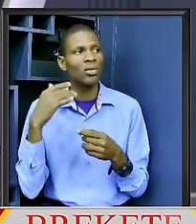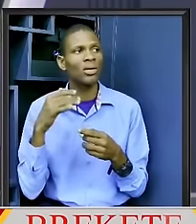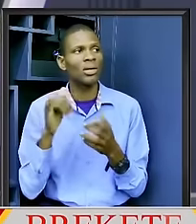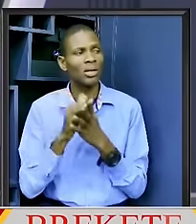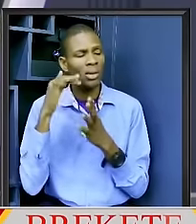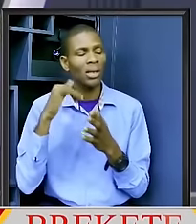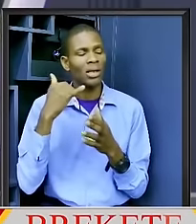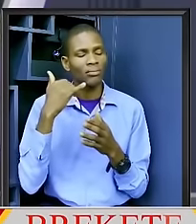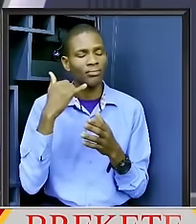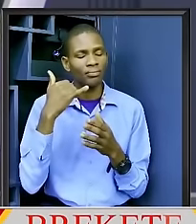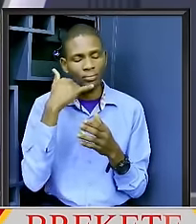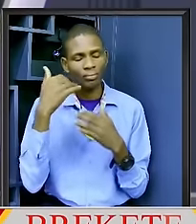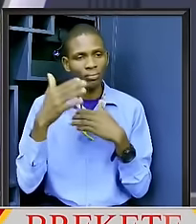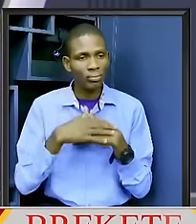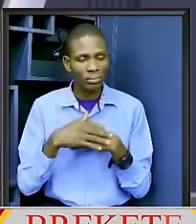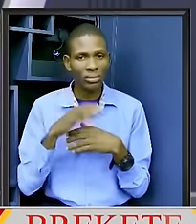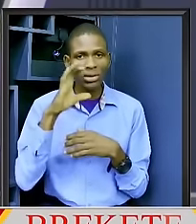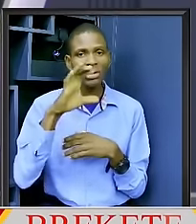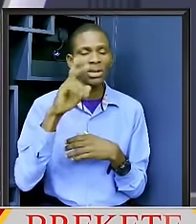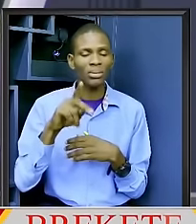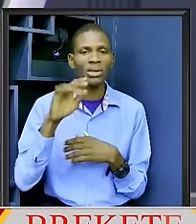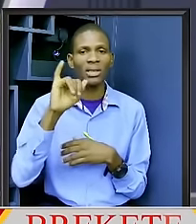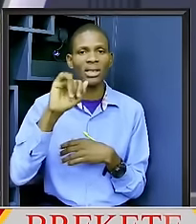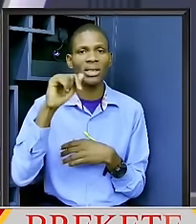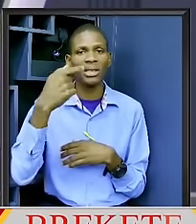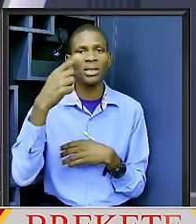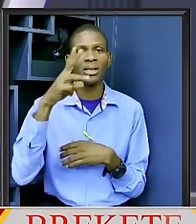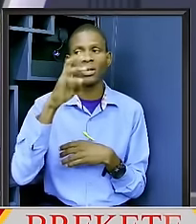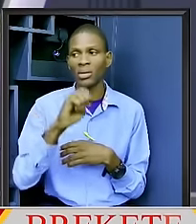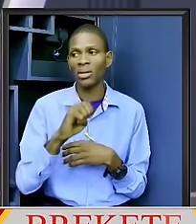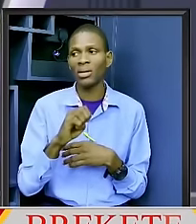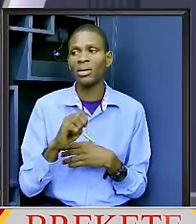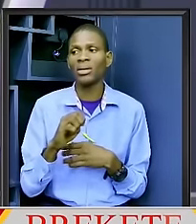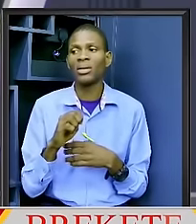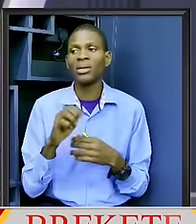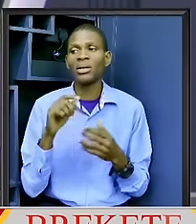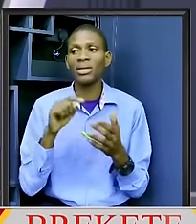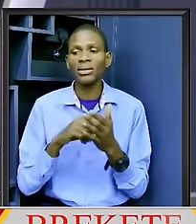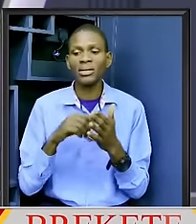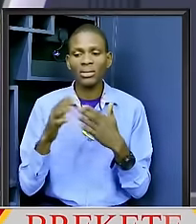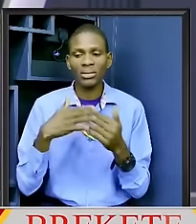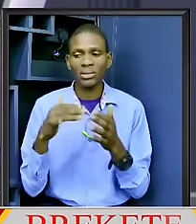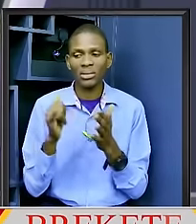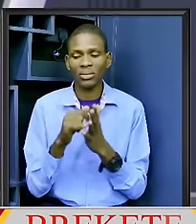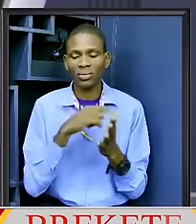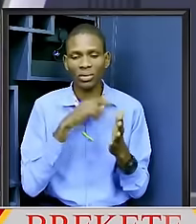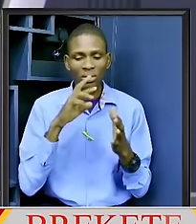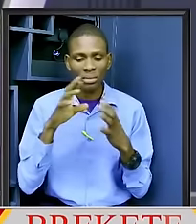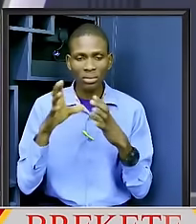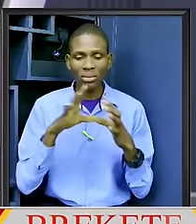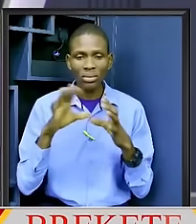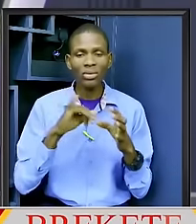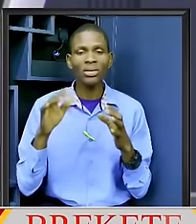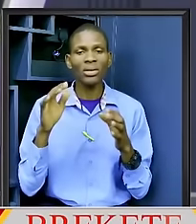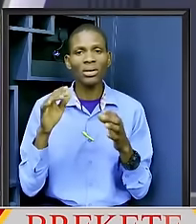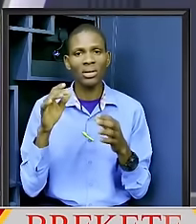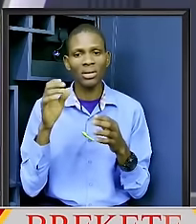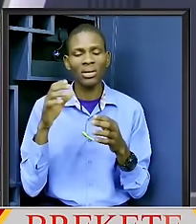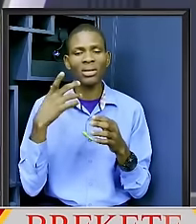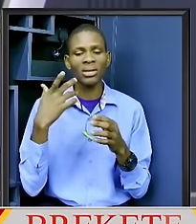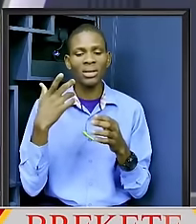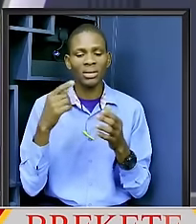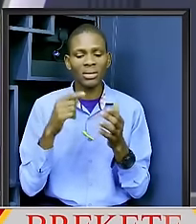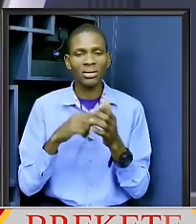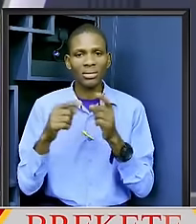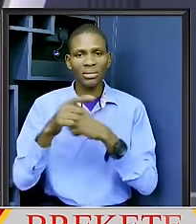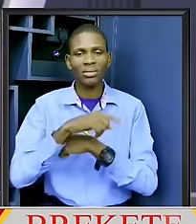called. No problem, sir. CP Igwe. Sir. This matter, what will they do, sir? This, the